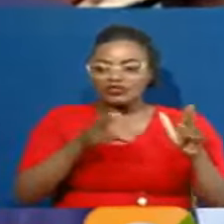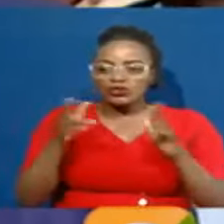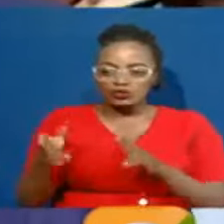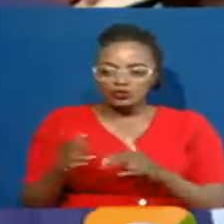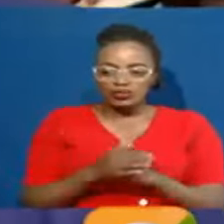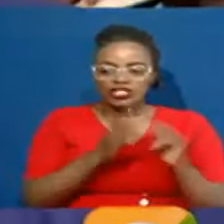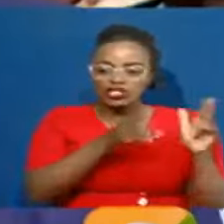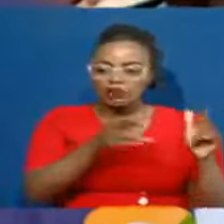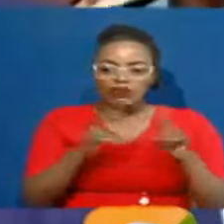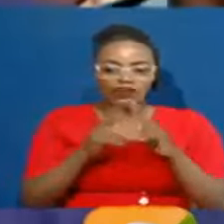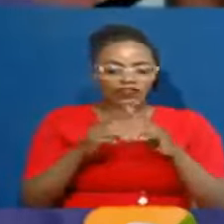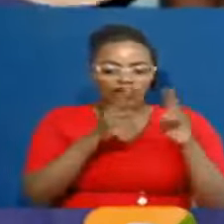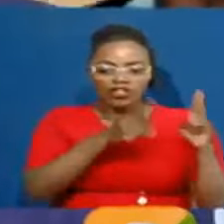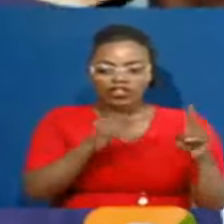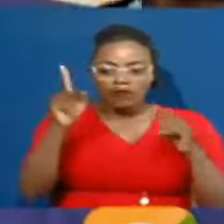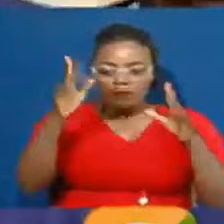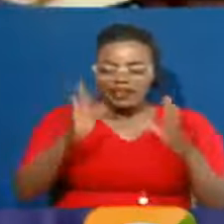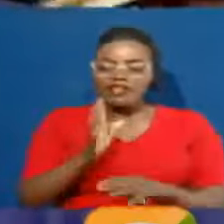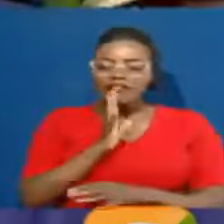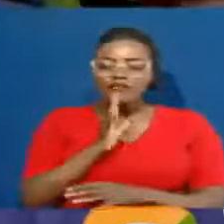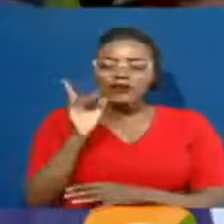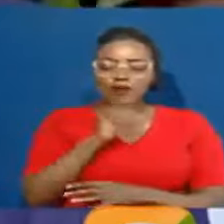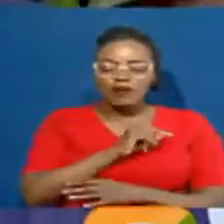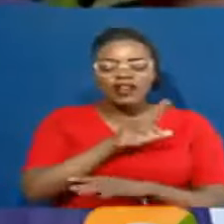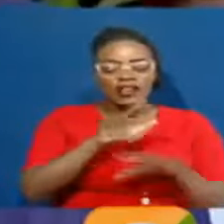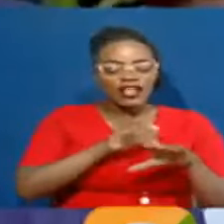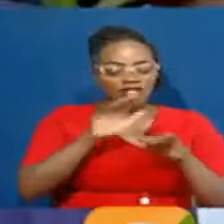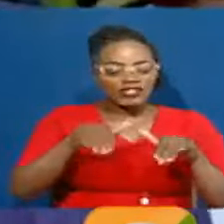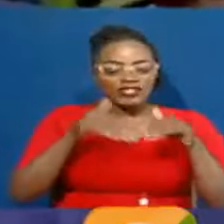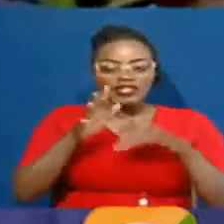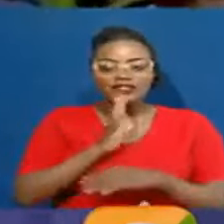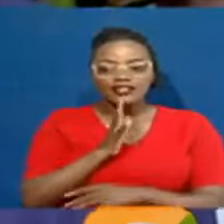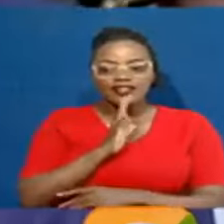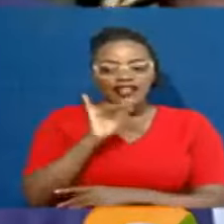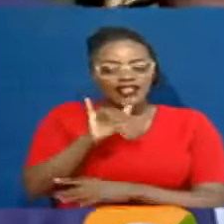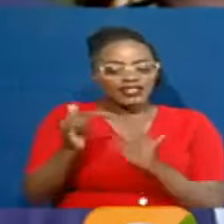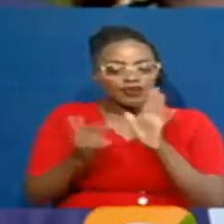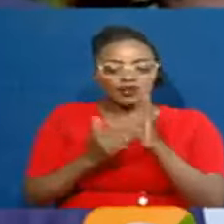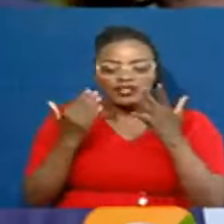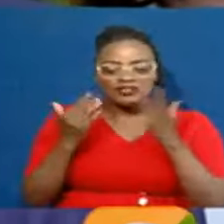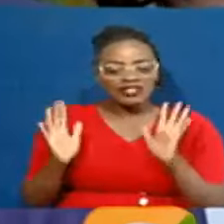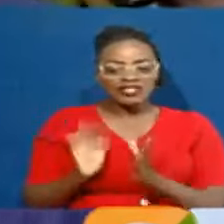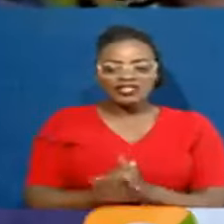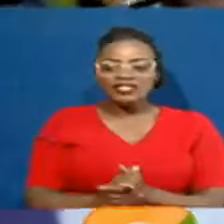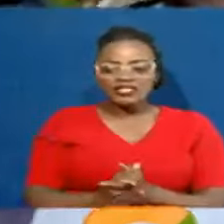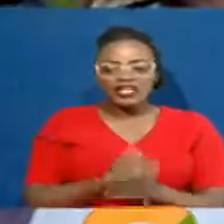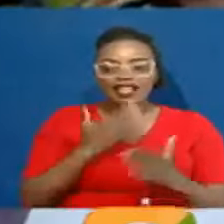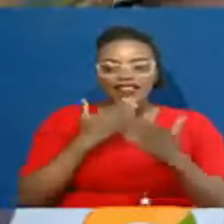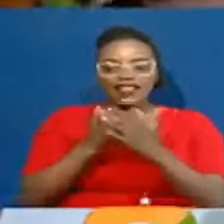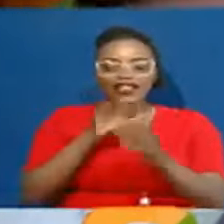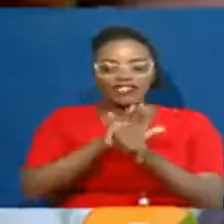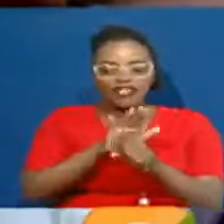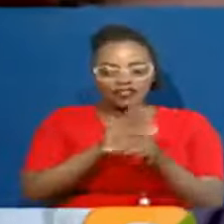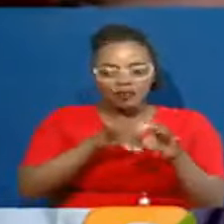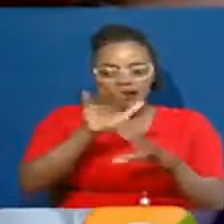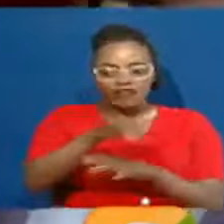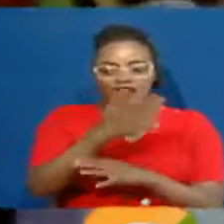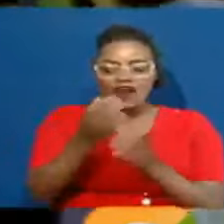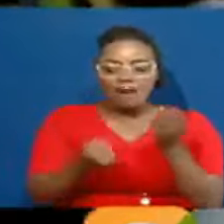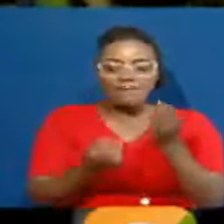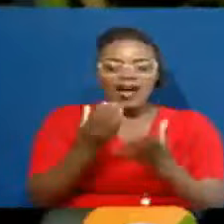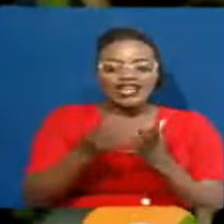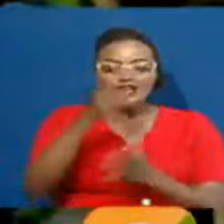normal. It's very normal. Kenyans have spoken. Parliament has spoken. And that is how it is. Yes. Thank you, Member of Parliament for Baringo